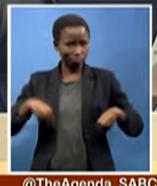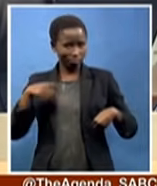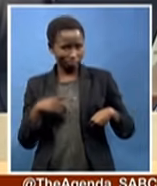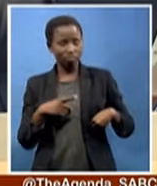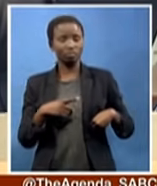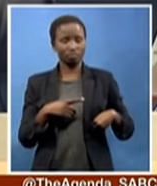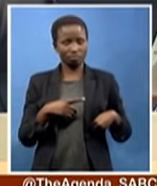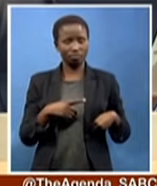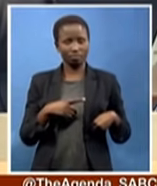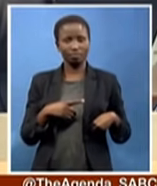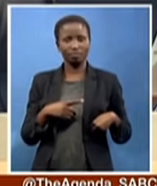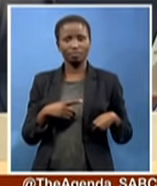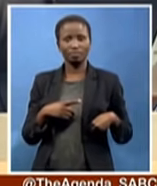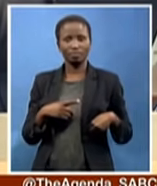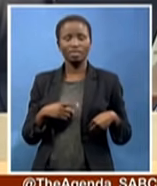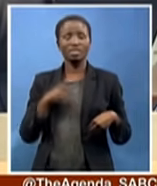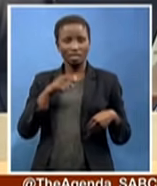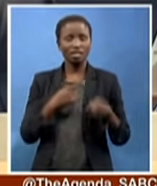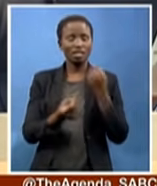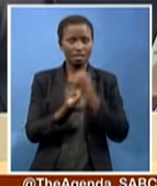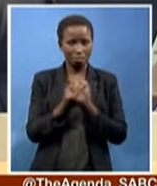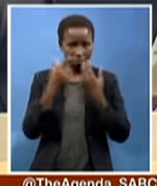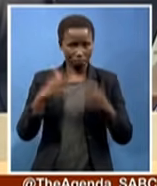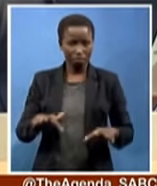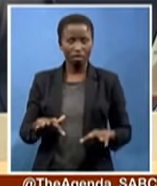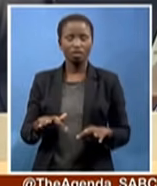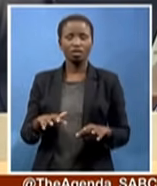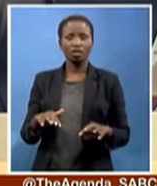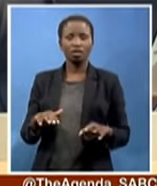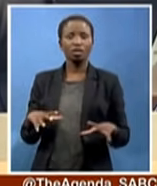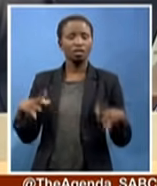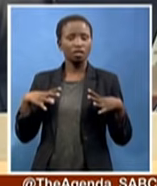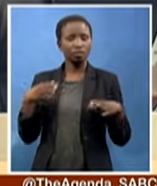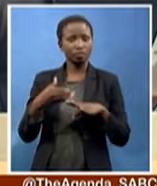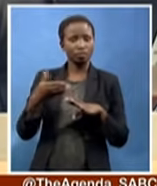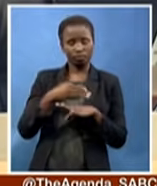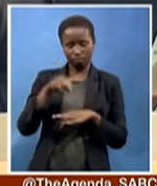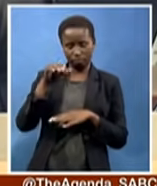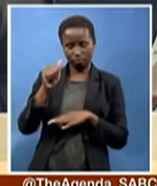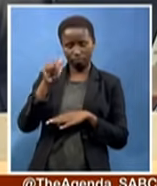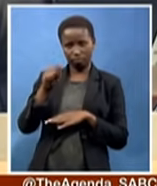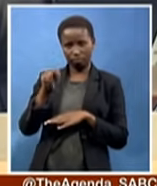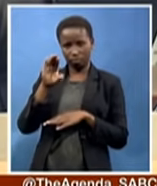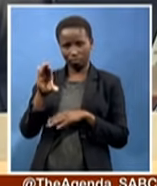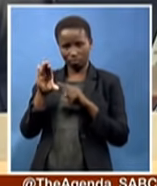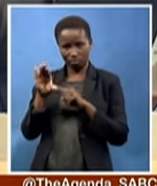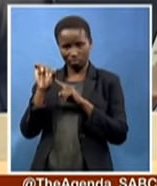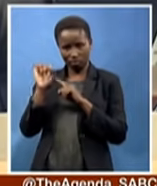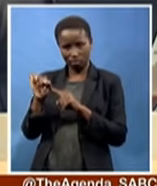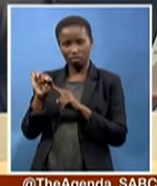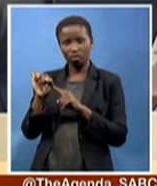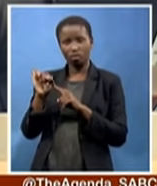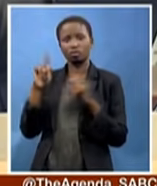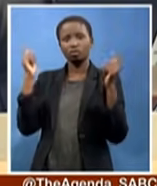place ahead of the ANC's 54th National Conference in December